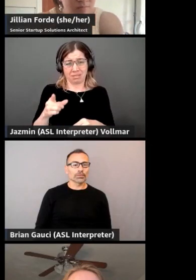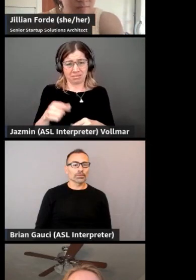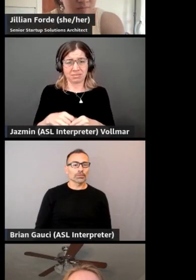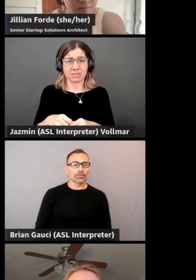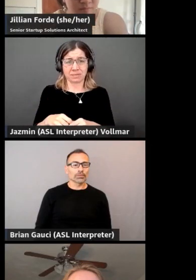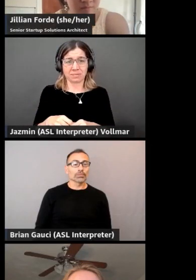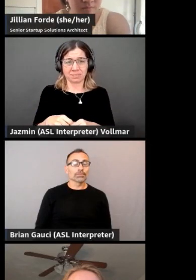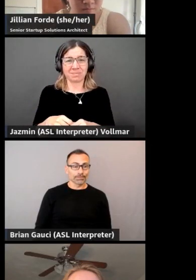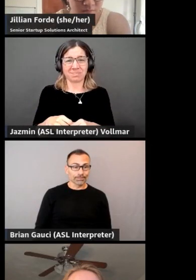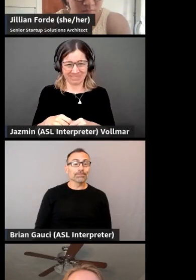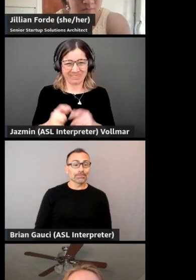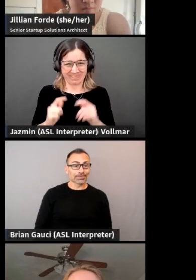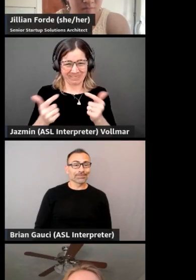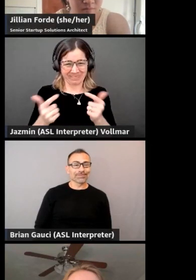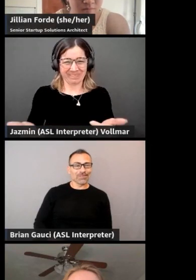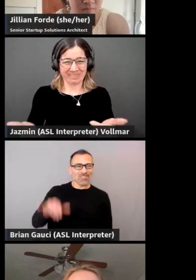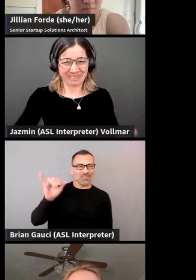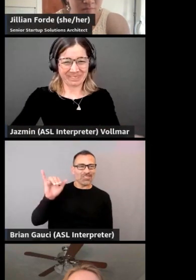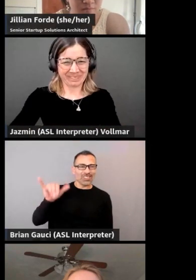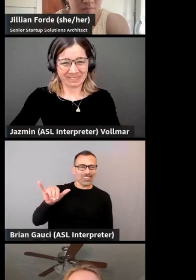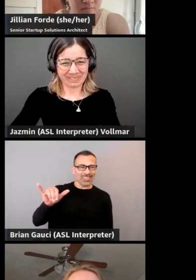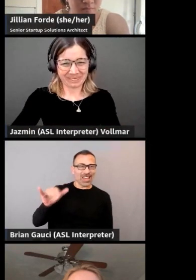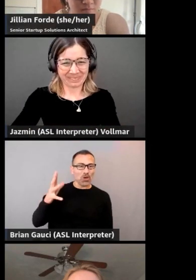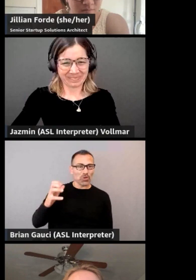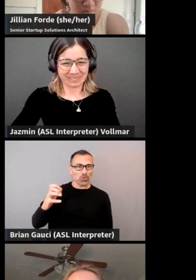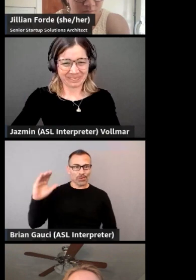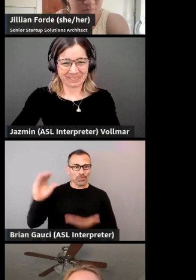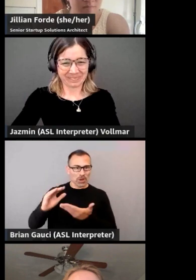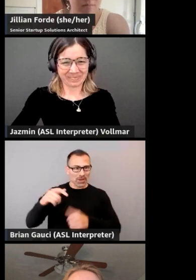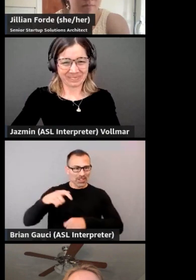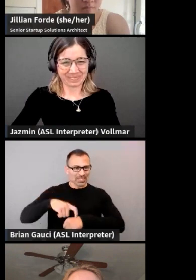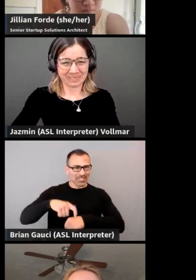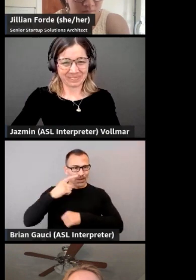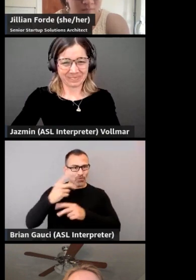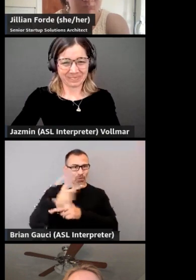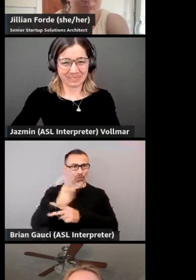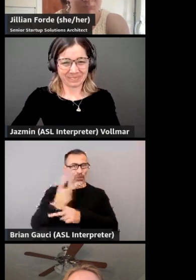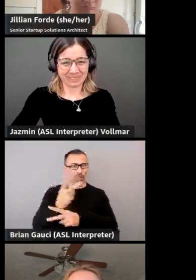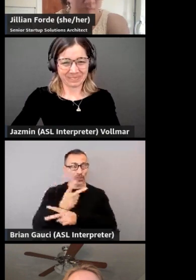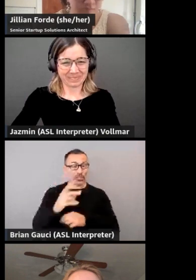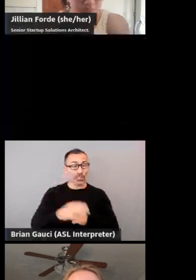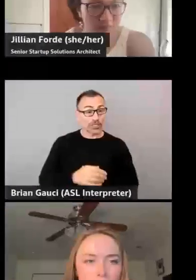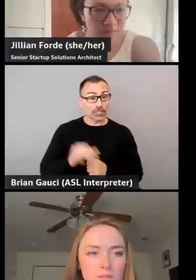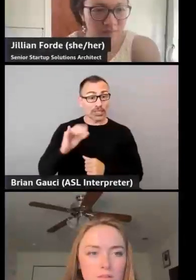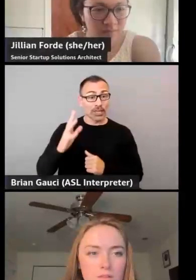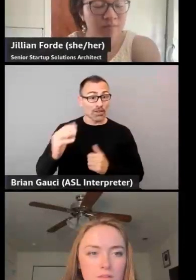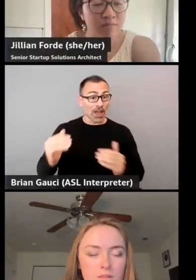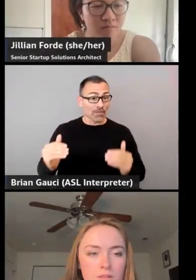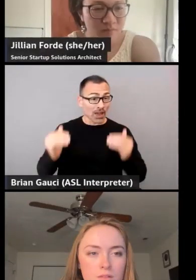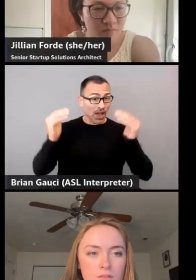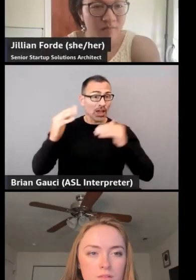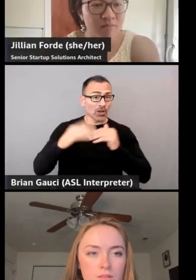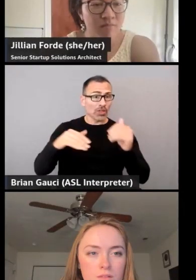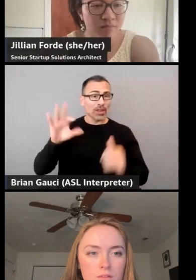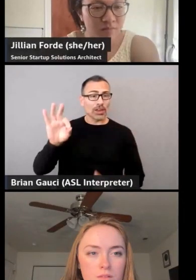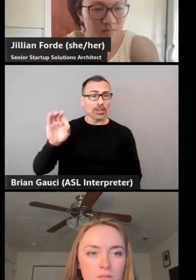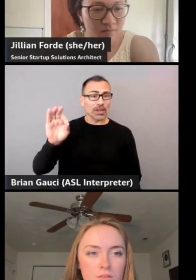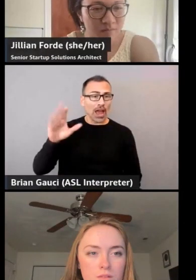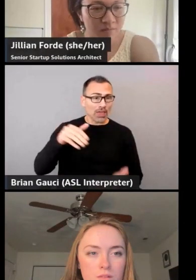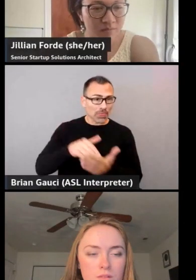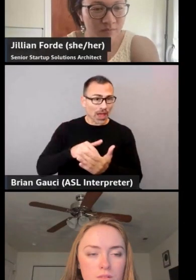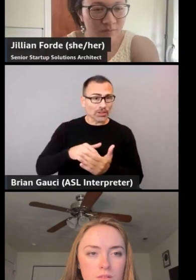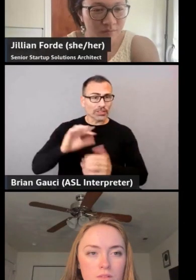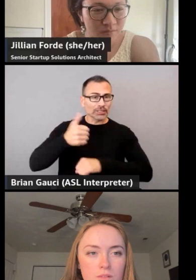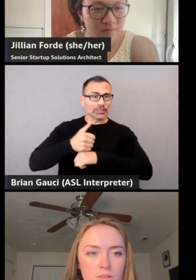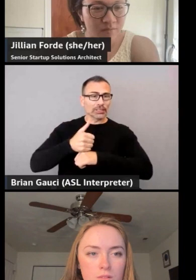the amount of time we do those calculations, because effectively, if I were to search the entire, 9,000, set of rows, and then I have to do